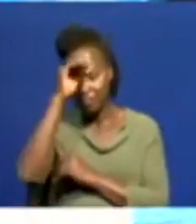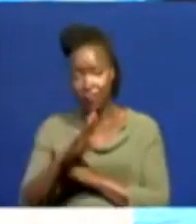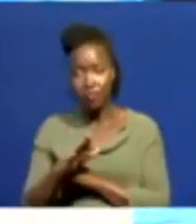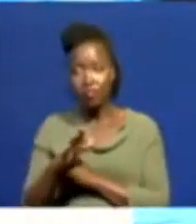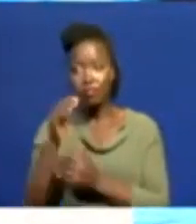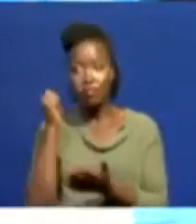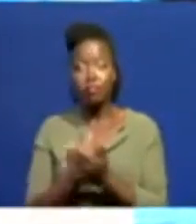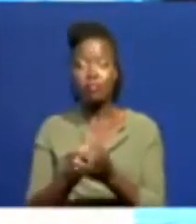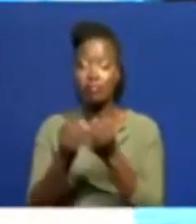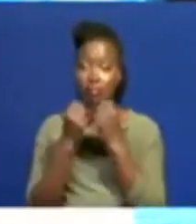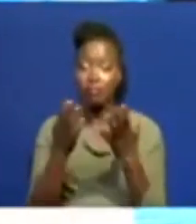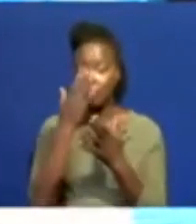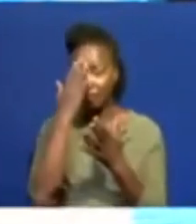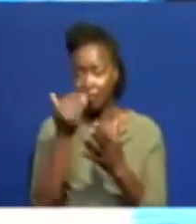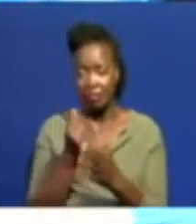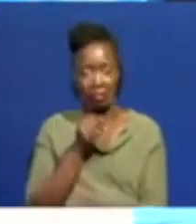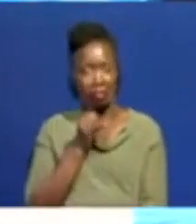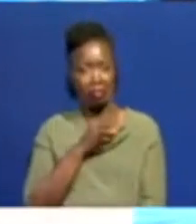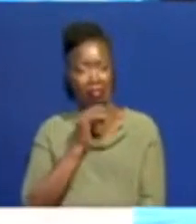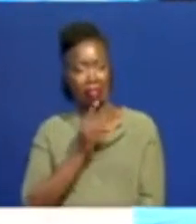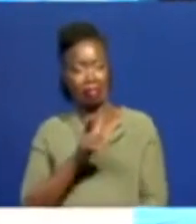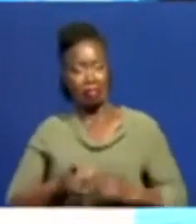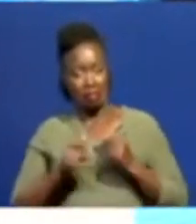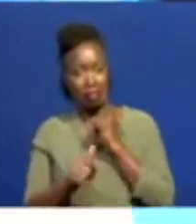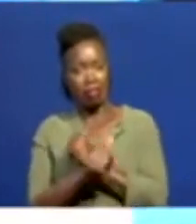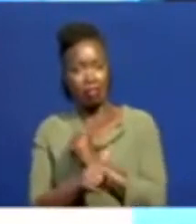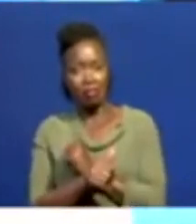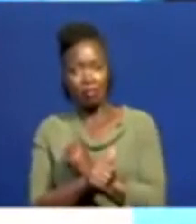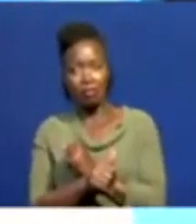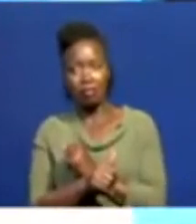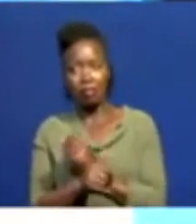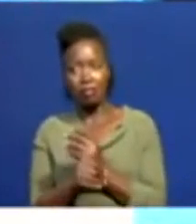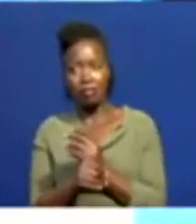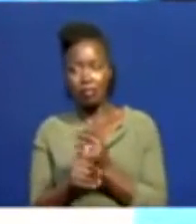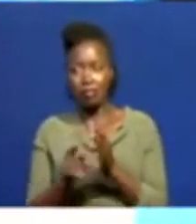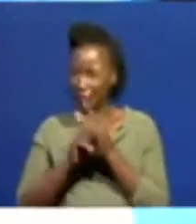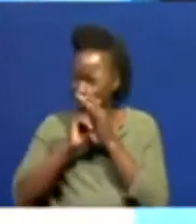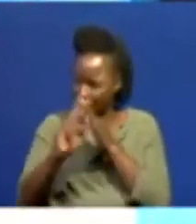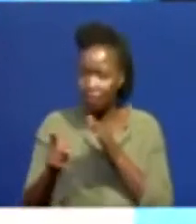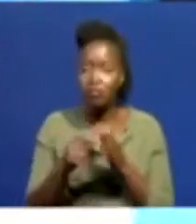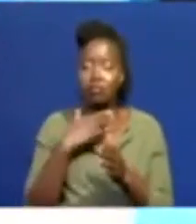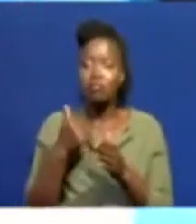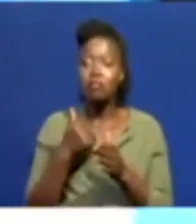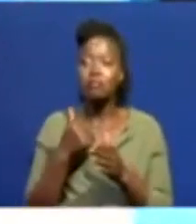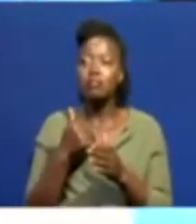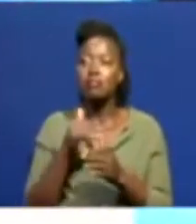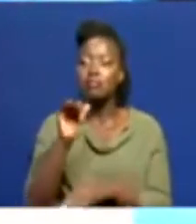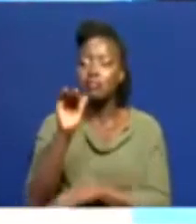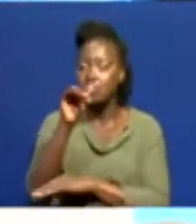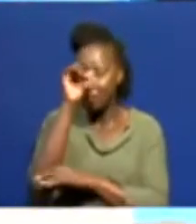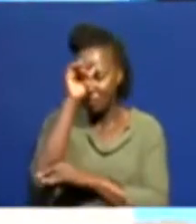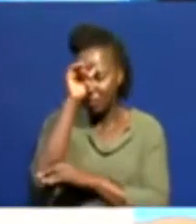hayuko kwa ofisi kwa sababu ya nini? Kwa sababu ametishwa maisha yake. Hako katika mbioni kutoroka. Tunataka tunaomba